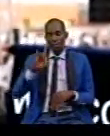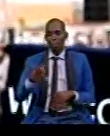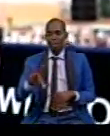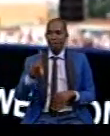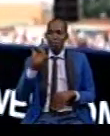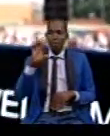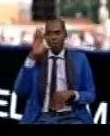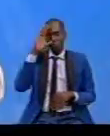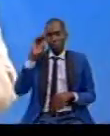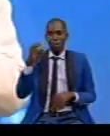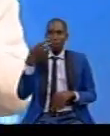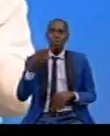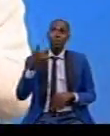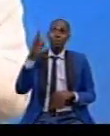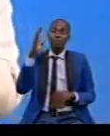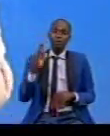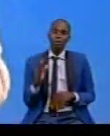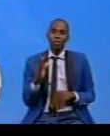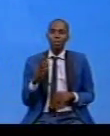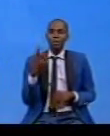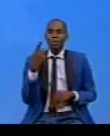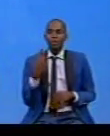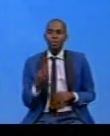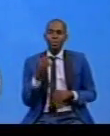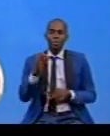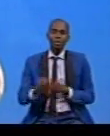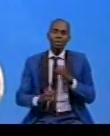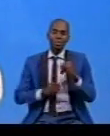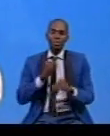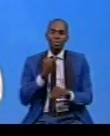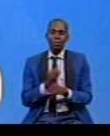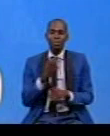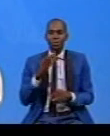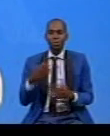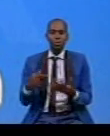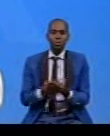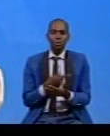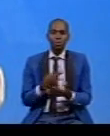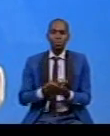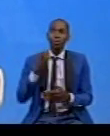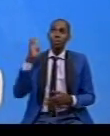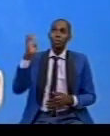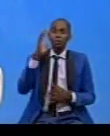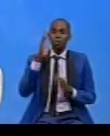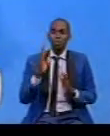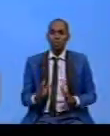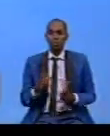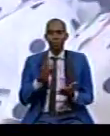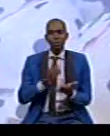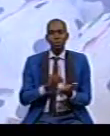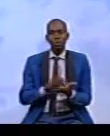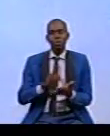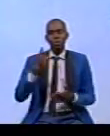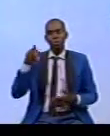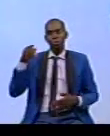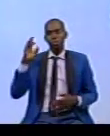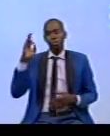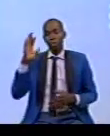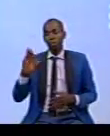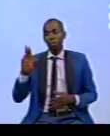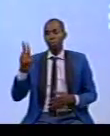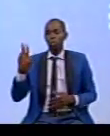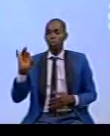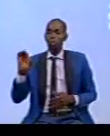long time from childhood. Whatever sickness you had from childhood, tonight